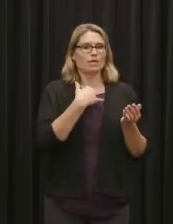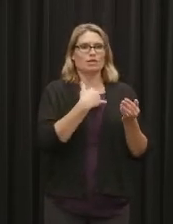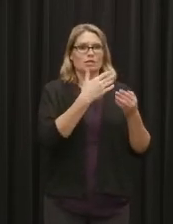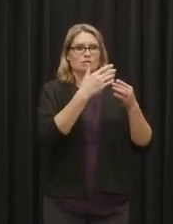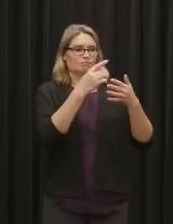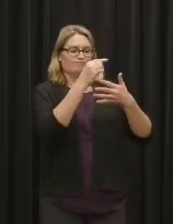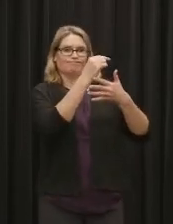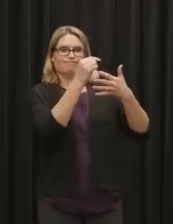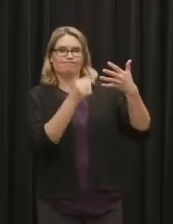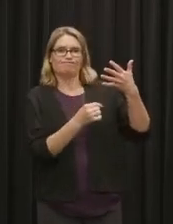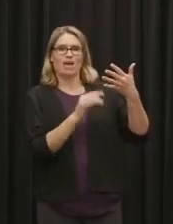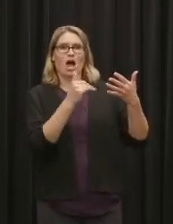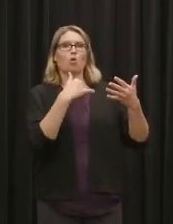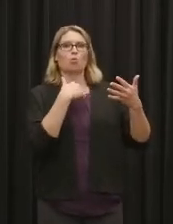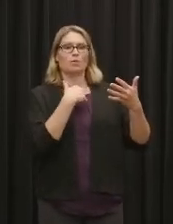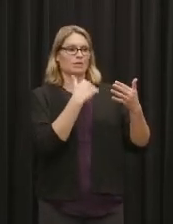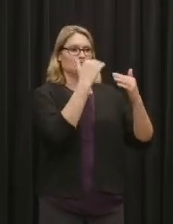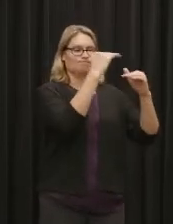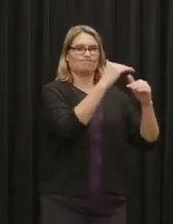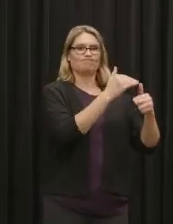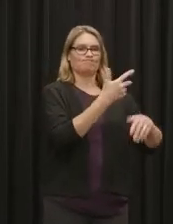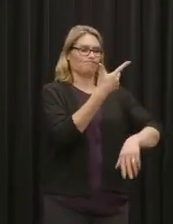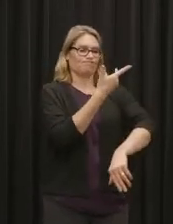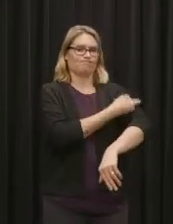those priorities we've just stated.